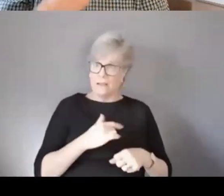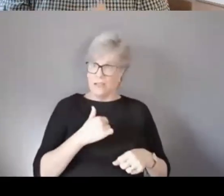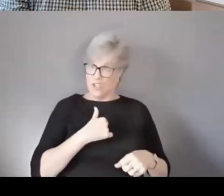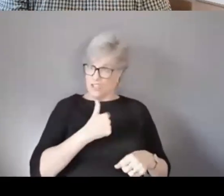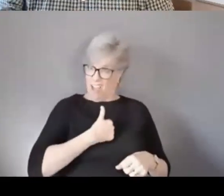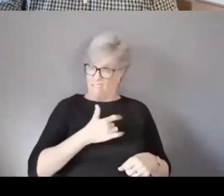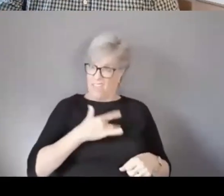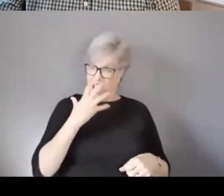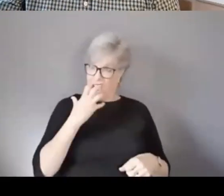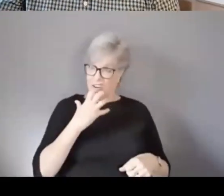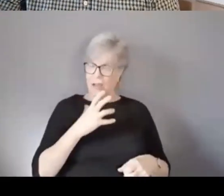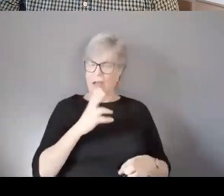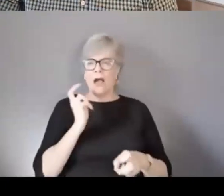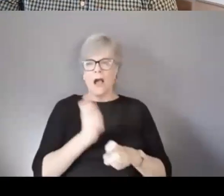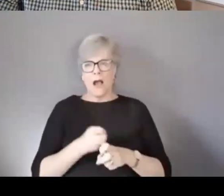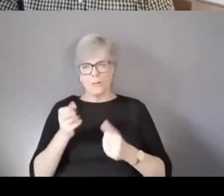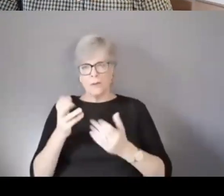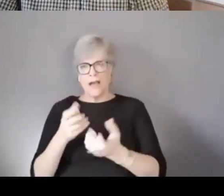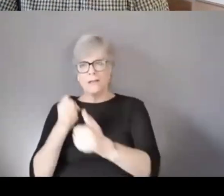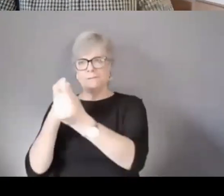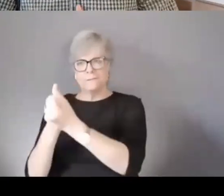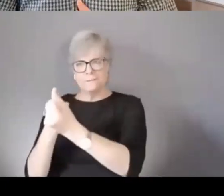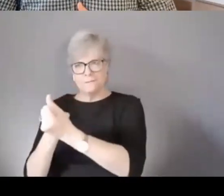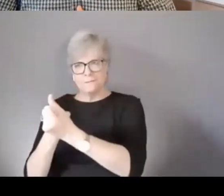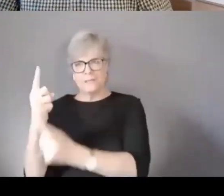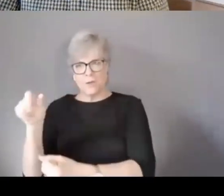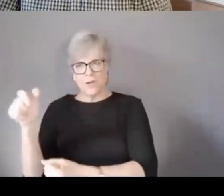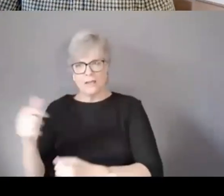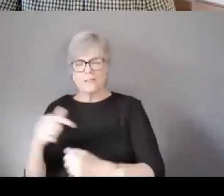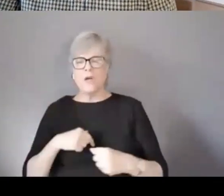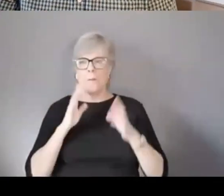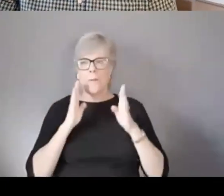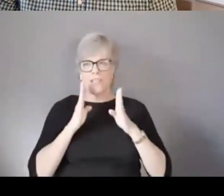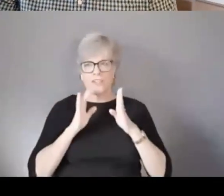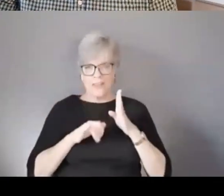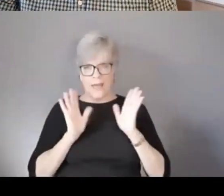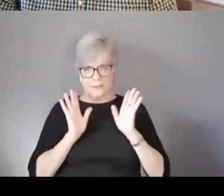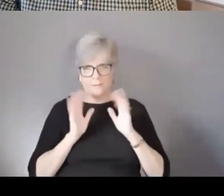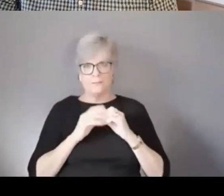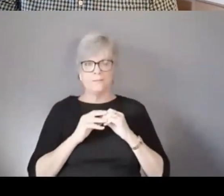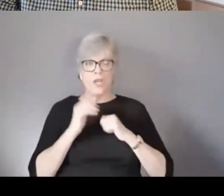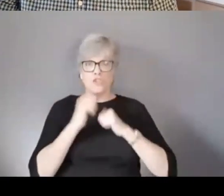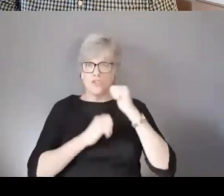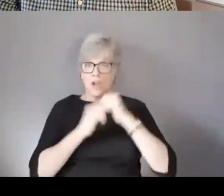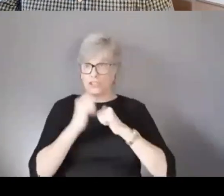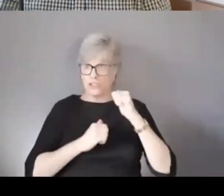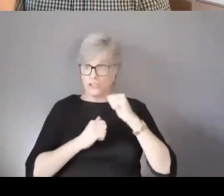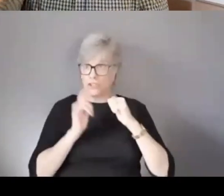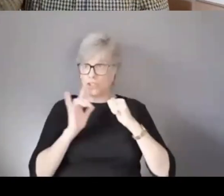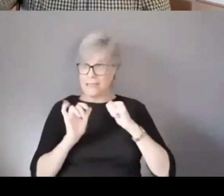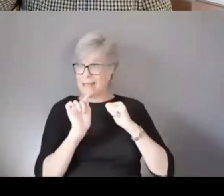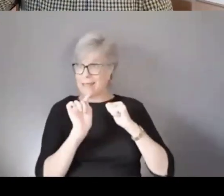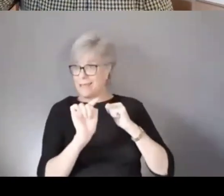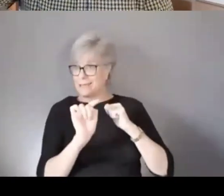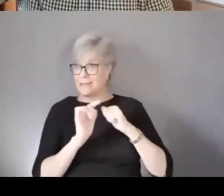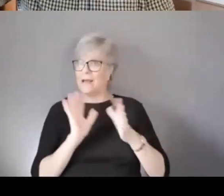yourself, it's really hard to provide validation for someone. So just be attuned to that. So our structure for validation looks like this. We want